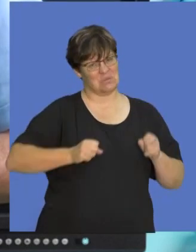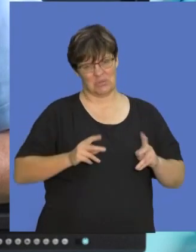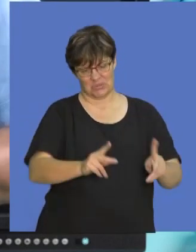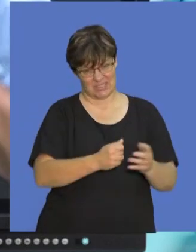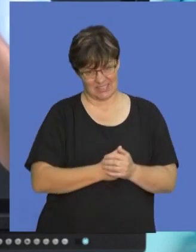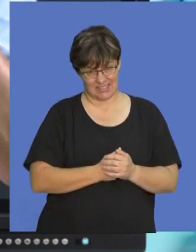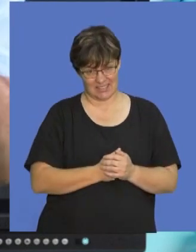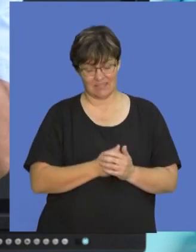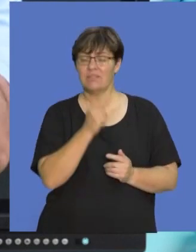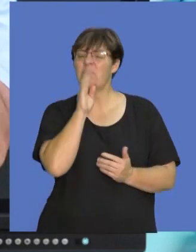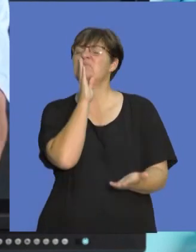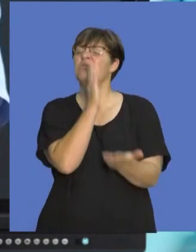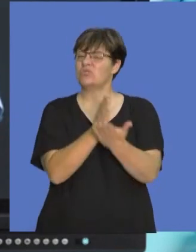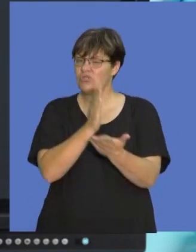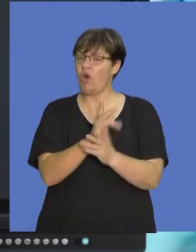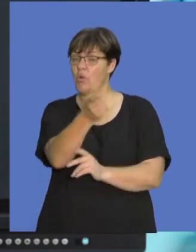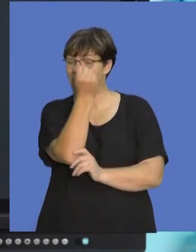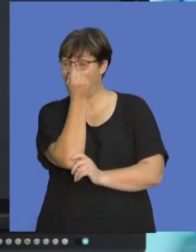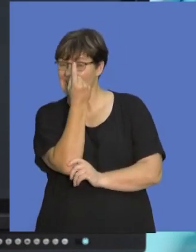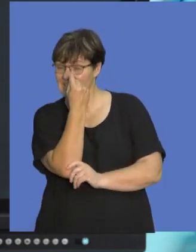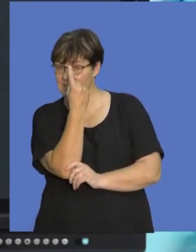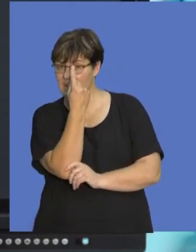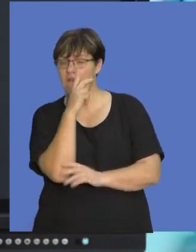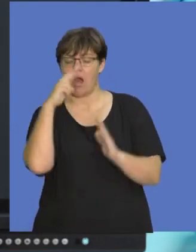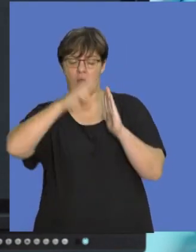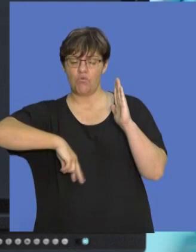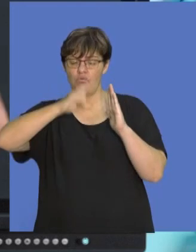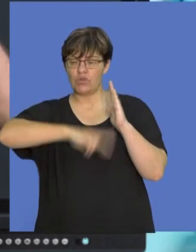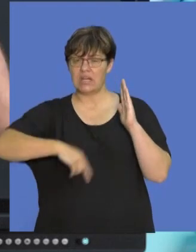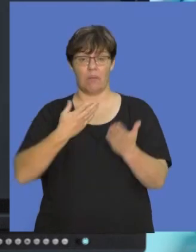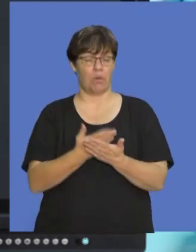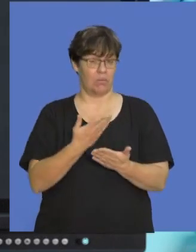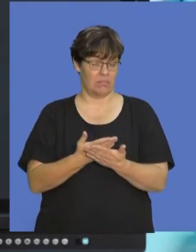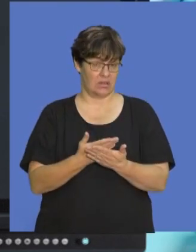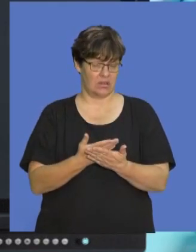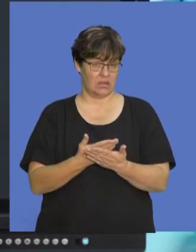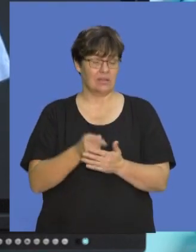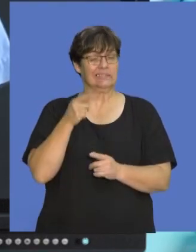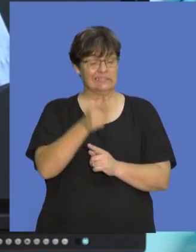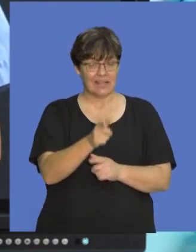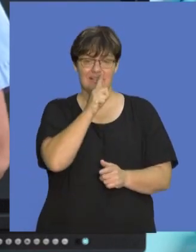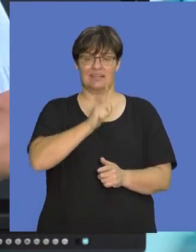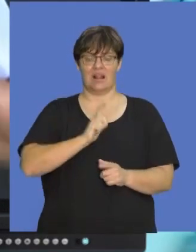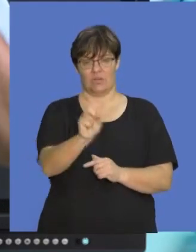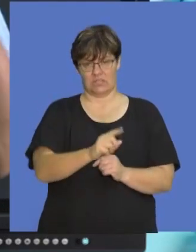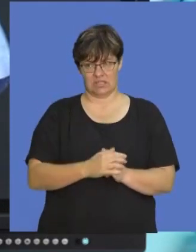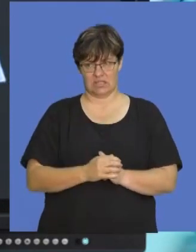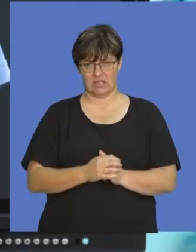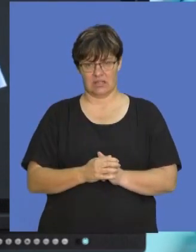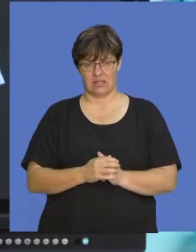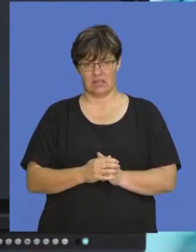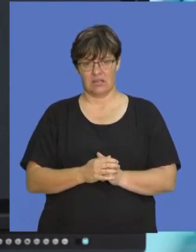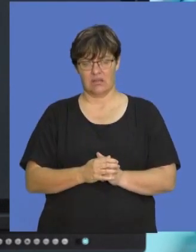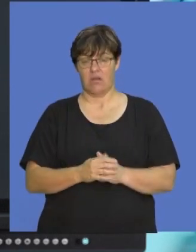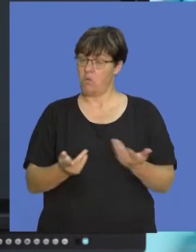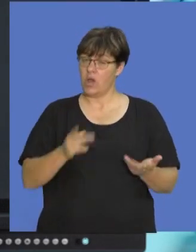happen. So we need to be very clear and make sure that we understand when we read a probability what that's